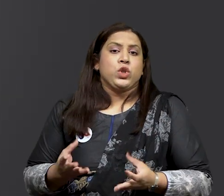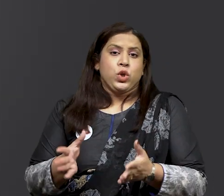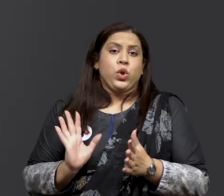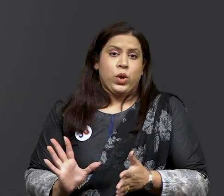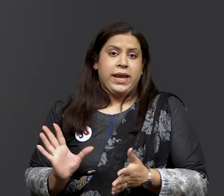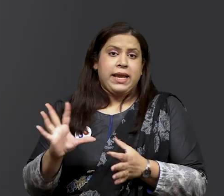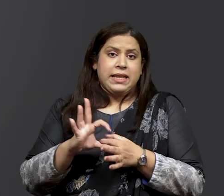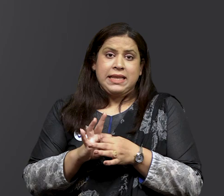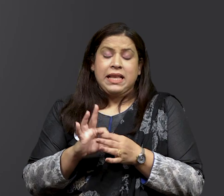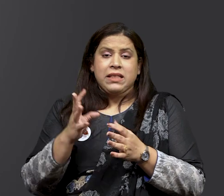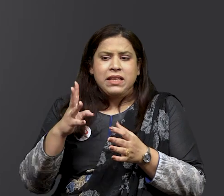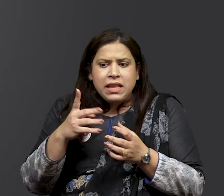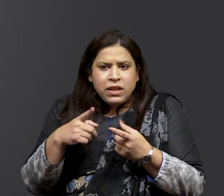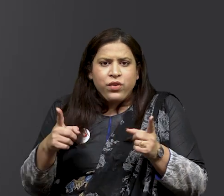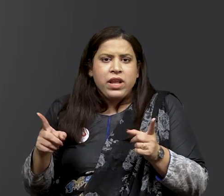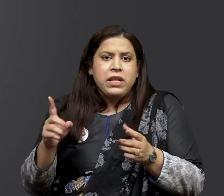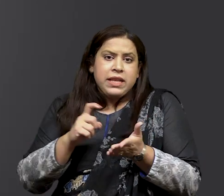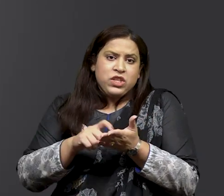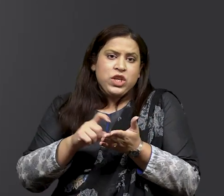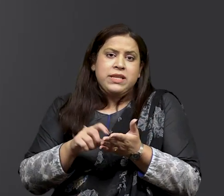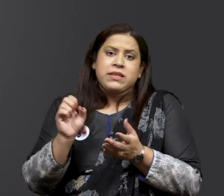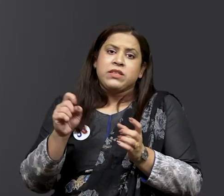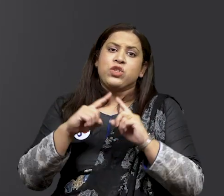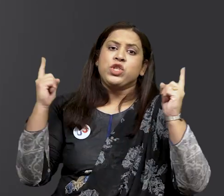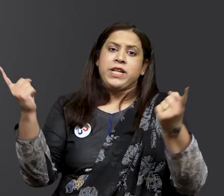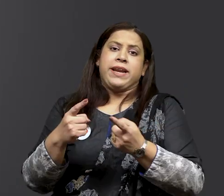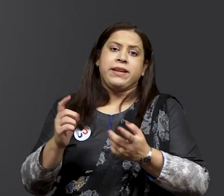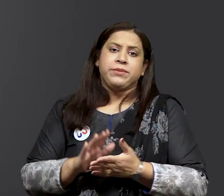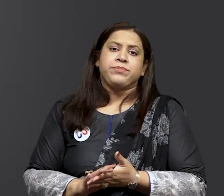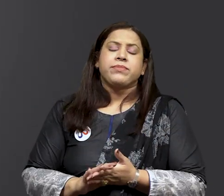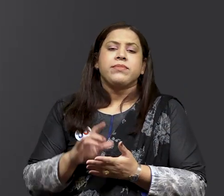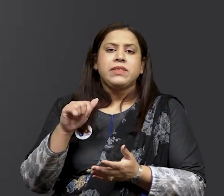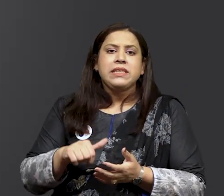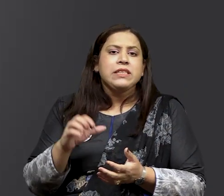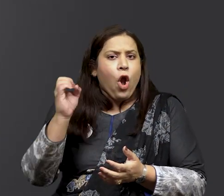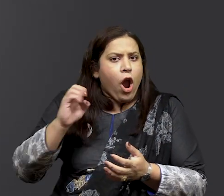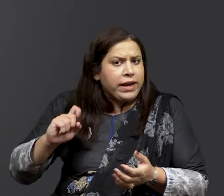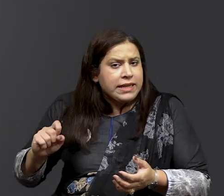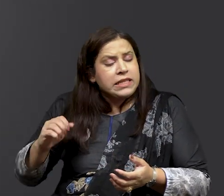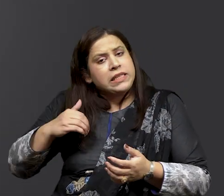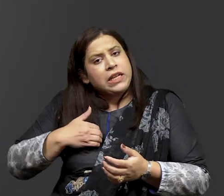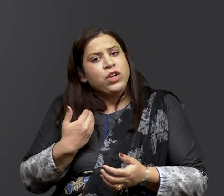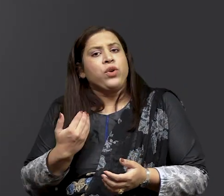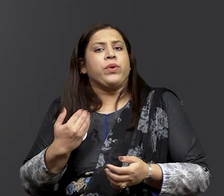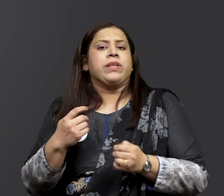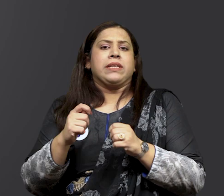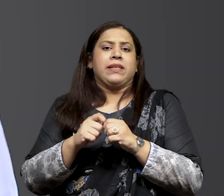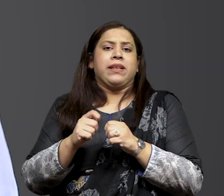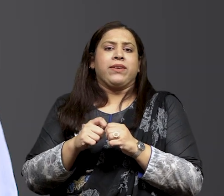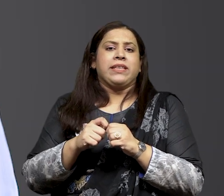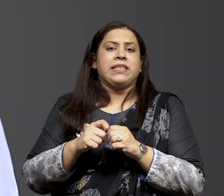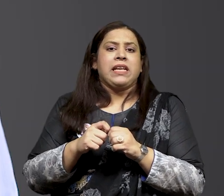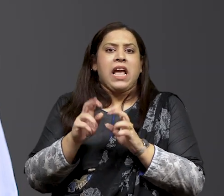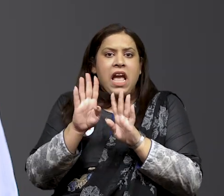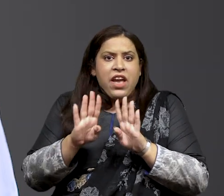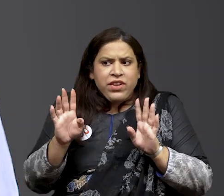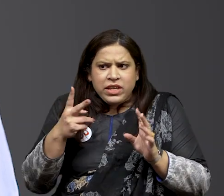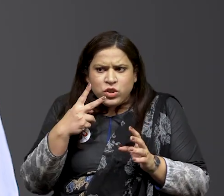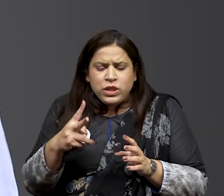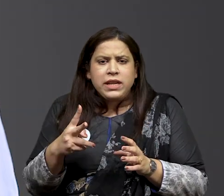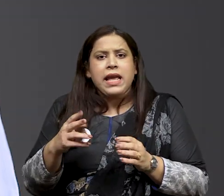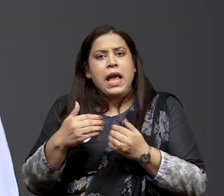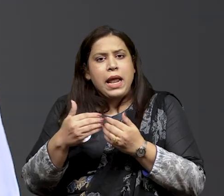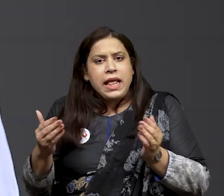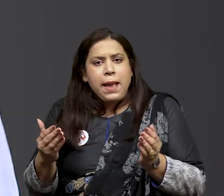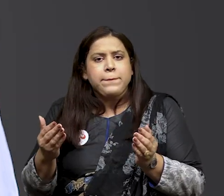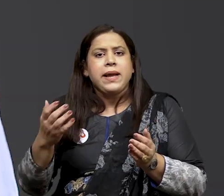we'll eventually be able to combat the level of misinformation that exists in society. In terms of the organization itself, the hope is that